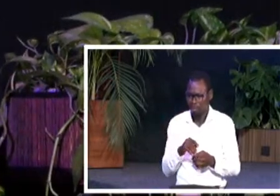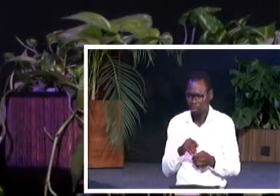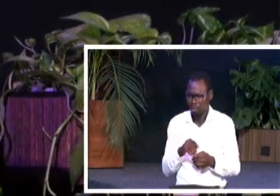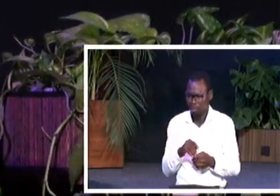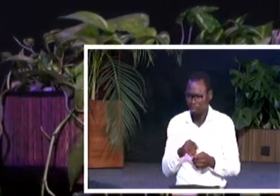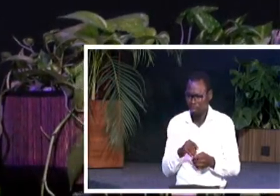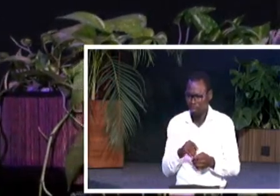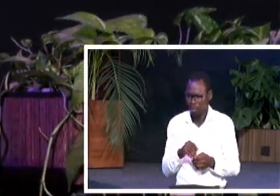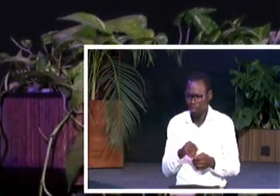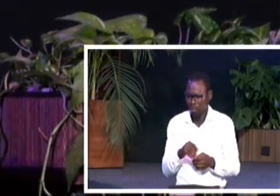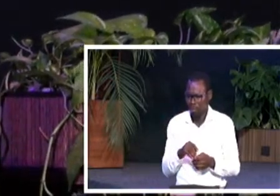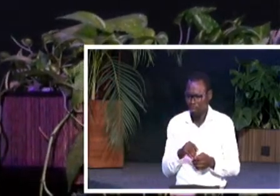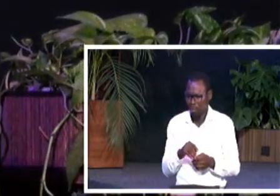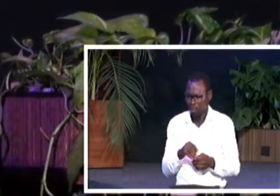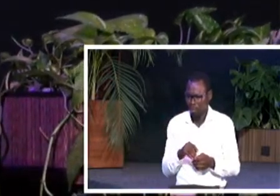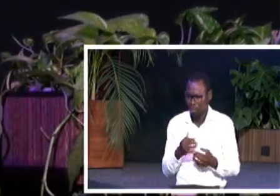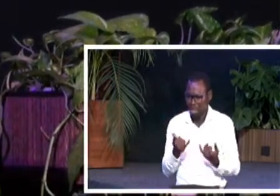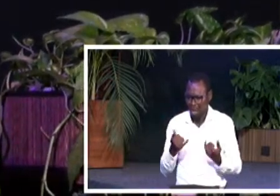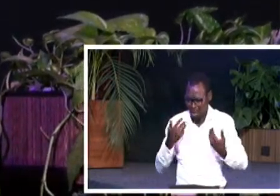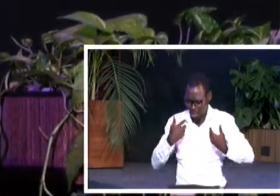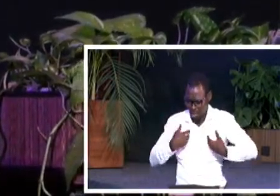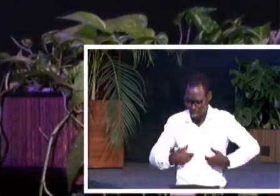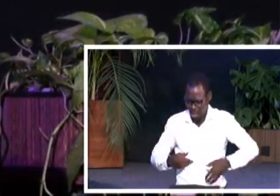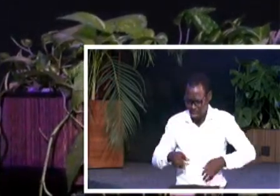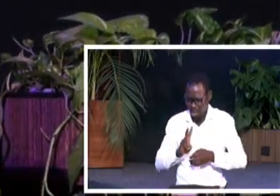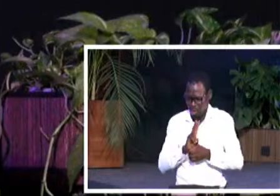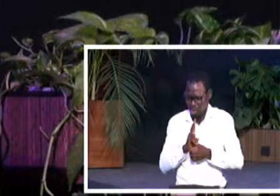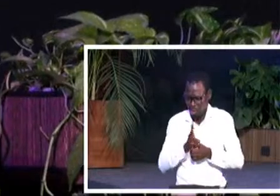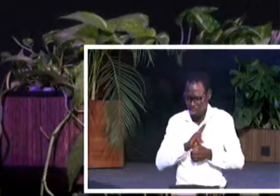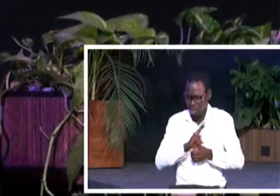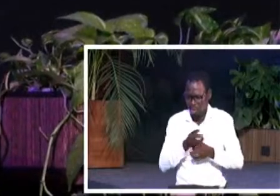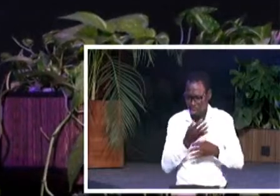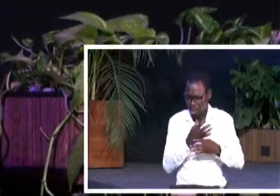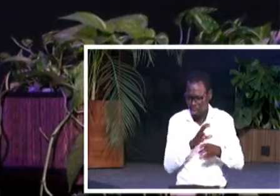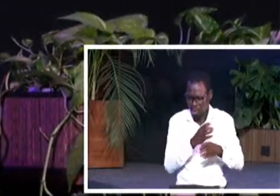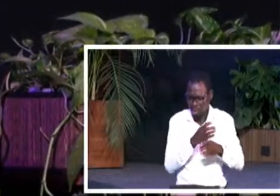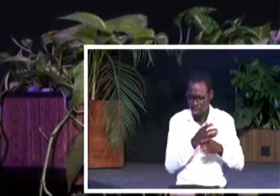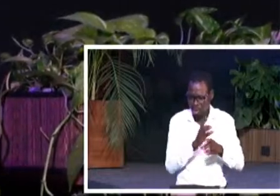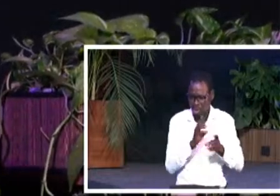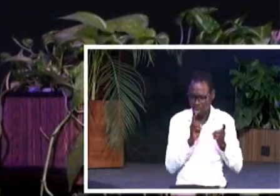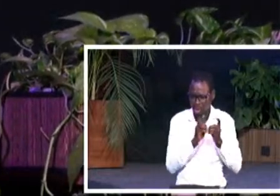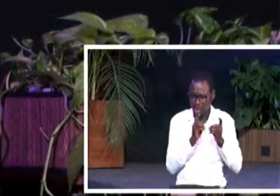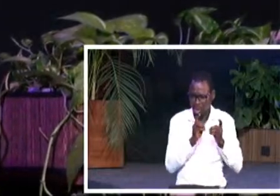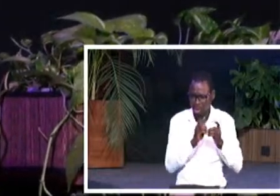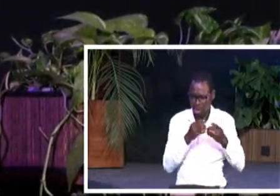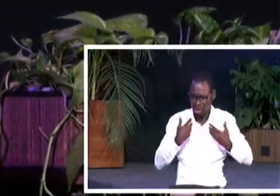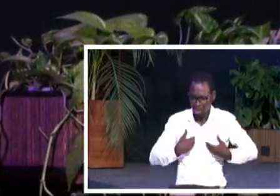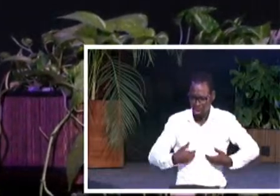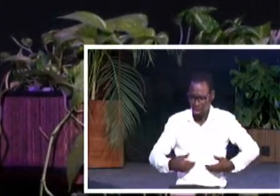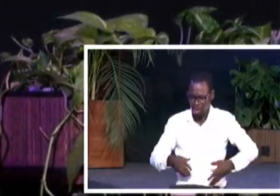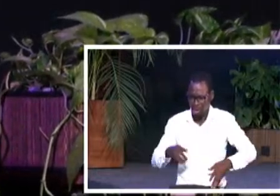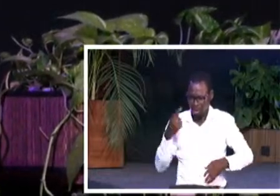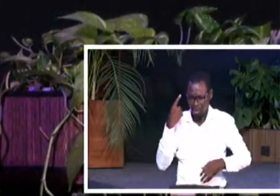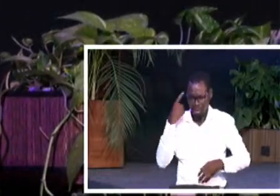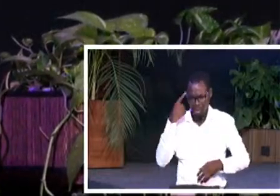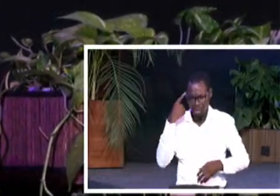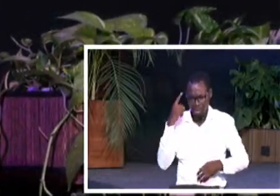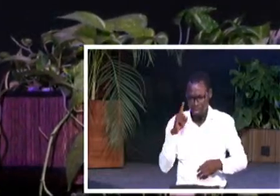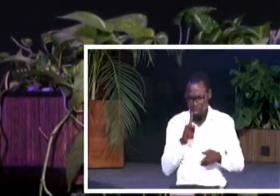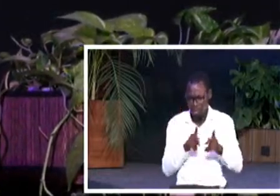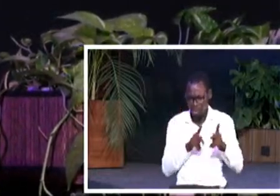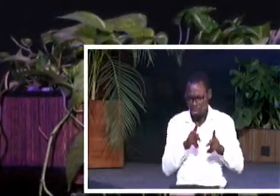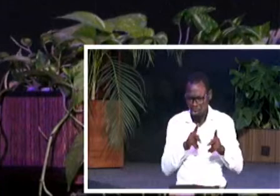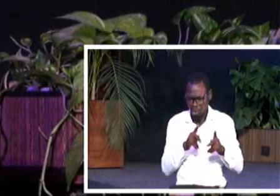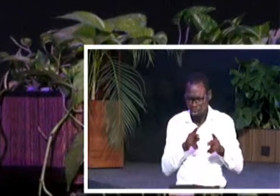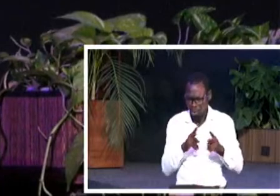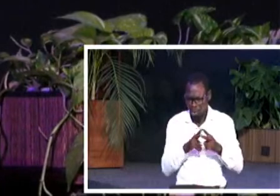you imagine fashion designers are creating digital fashion for the metaverse? So